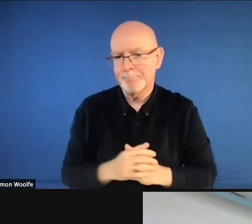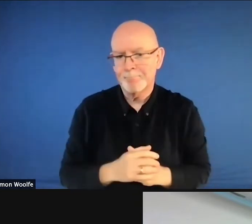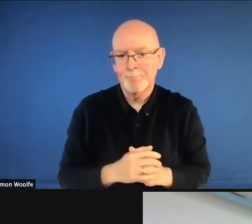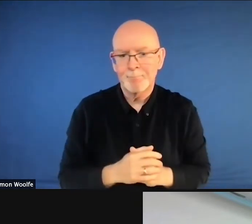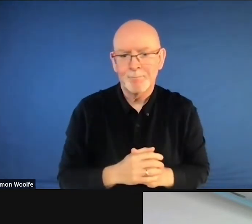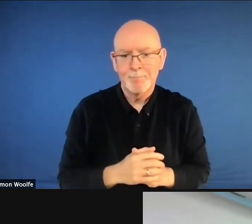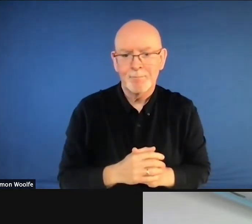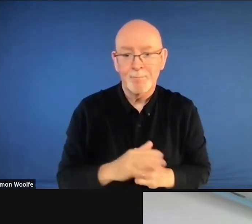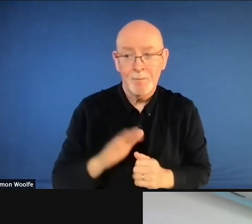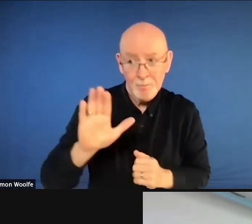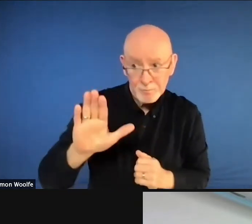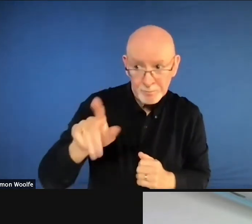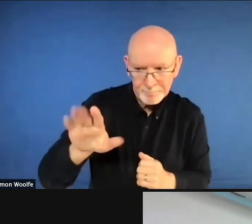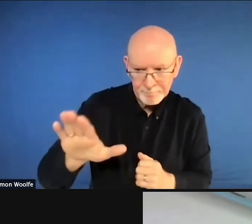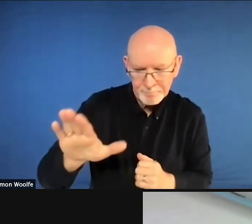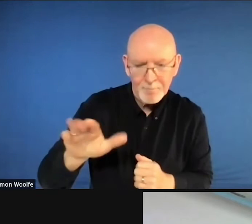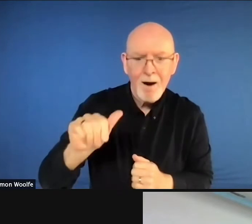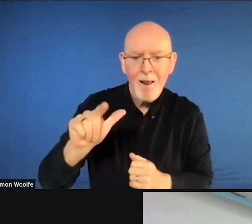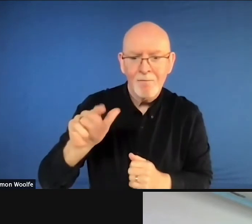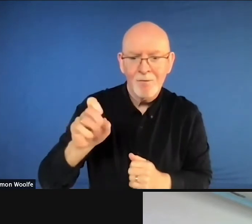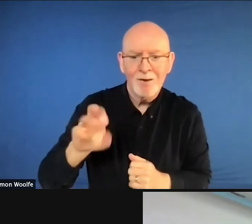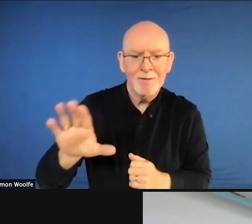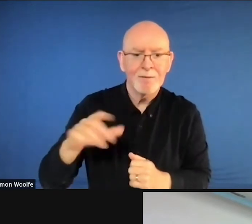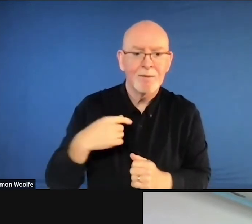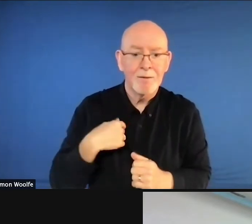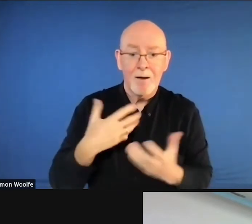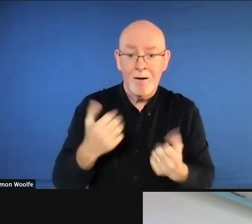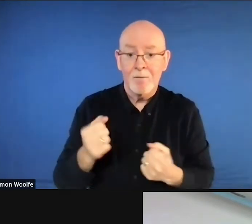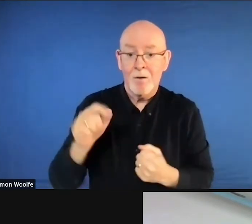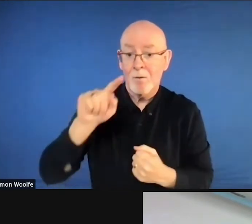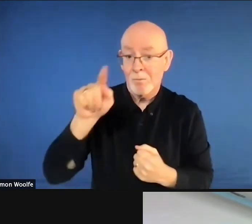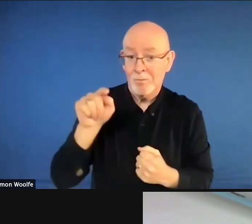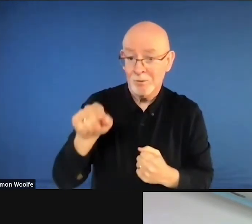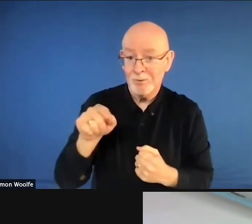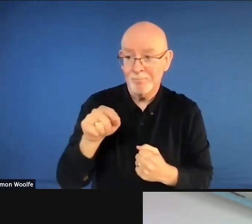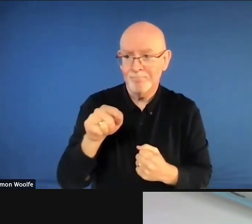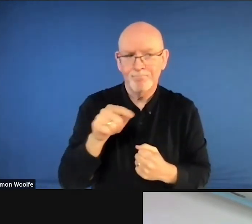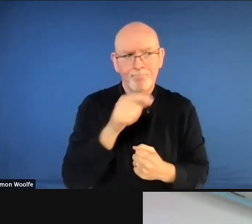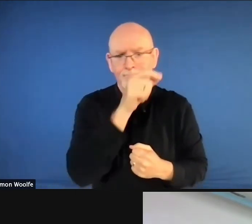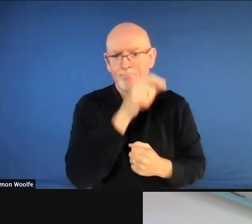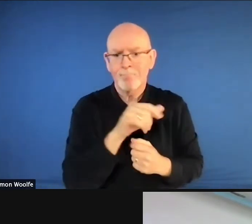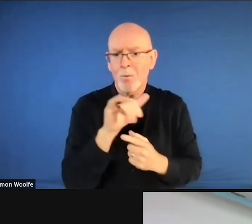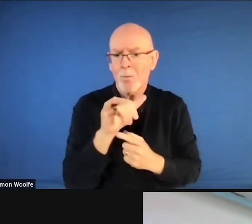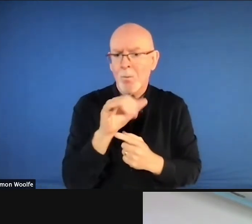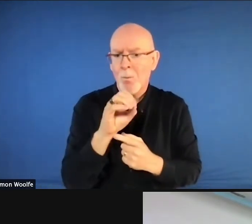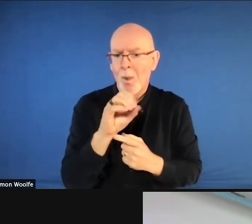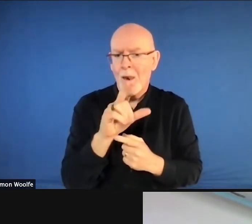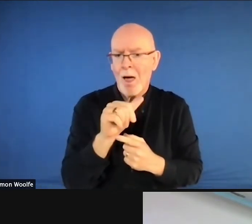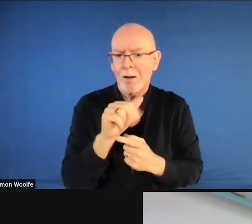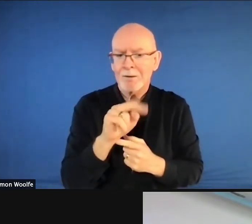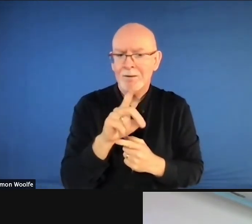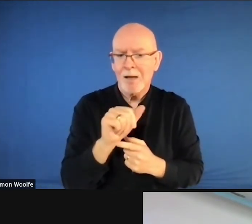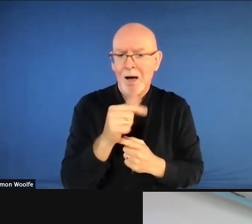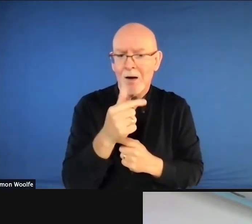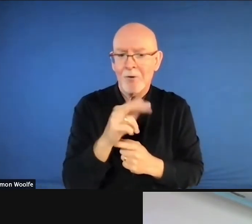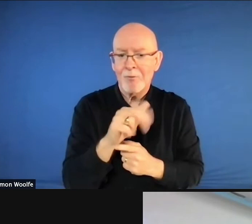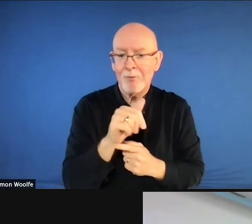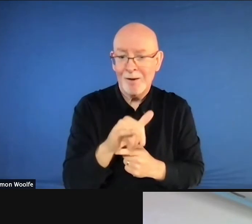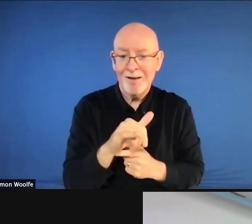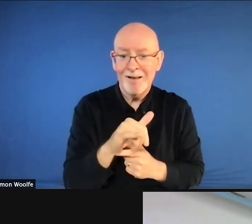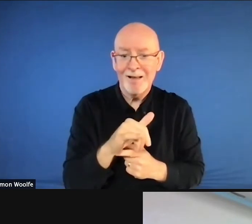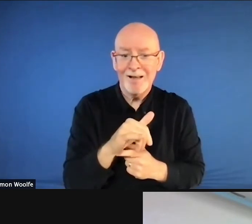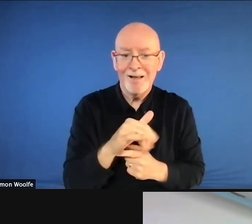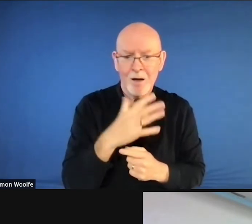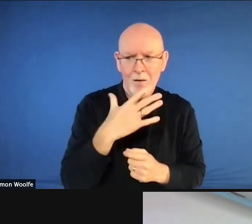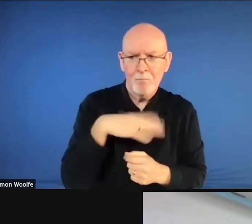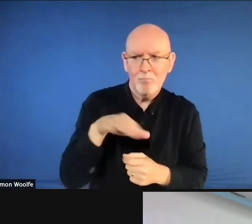to pose to you. So picking up on your points regarding principle of do no harm,